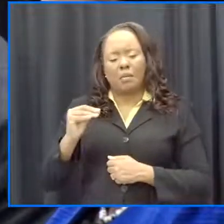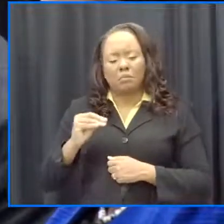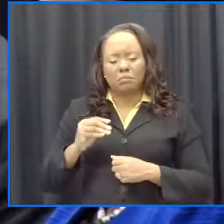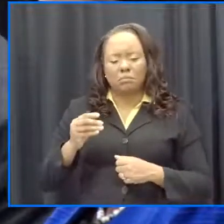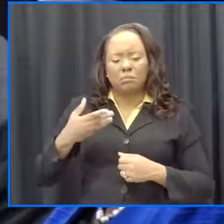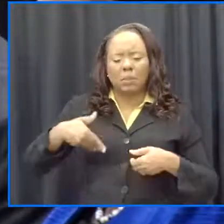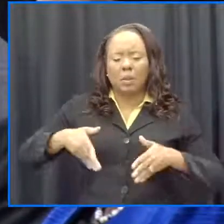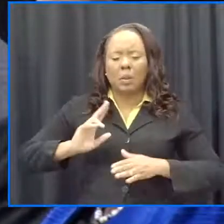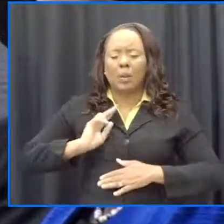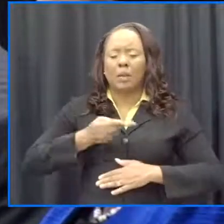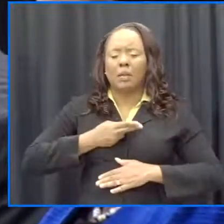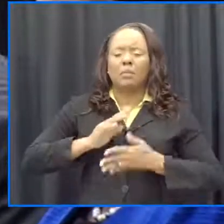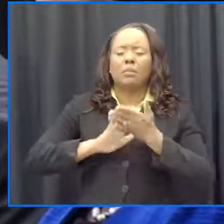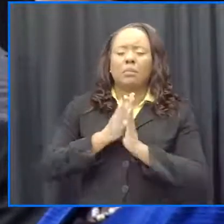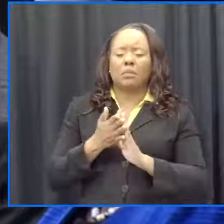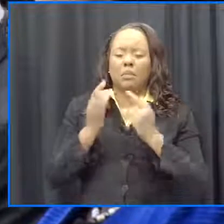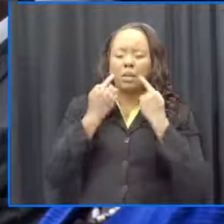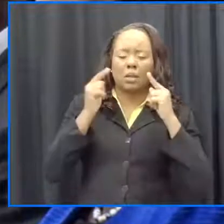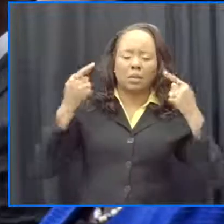abundant success.